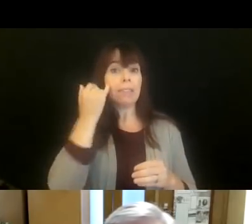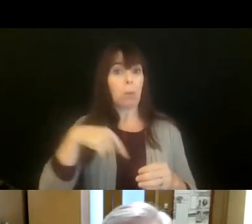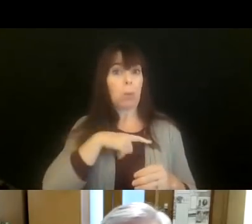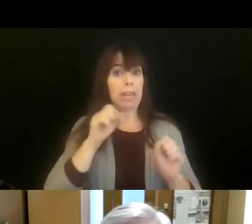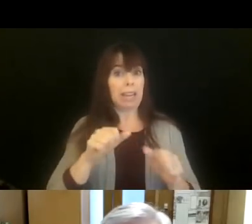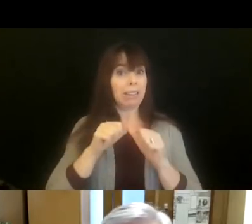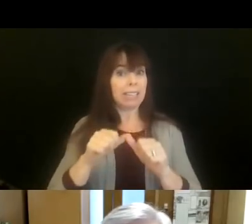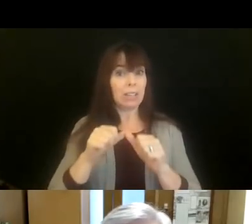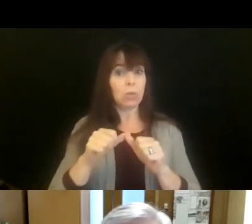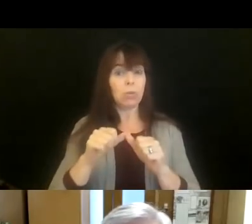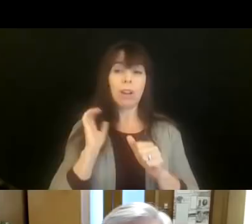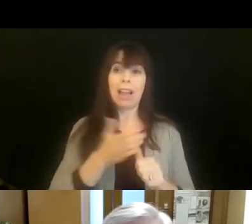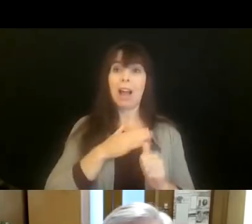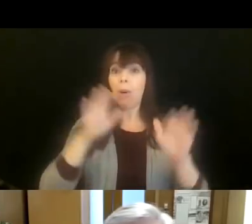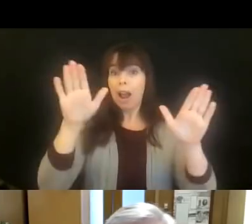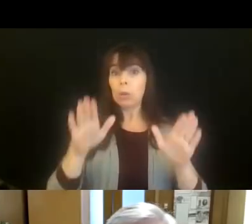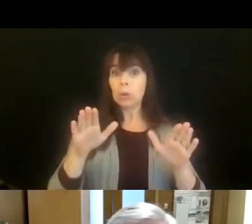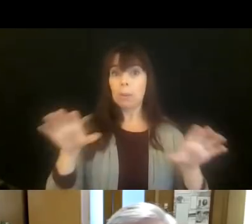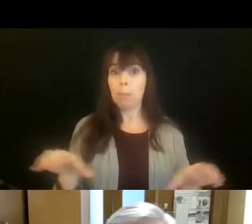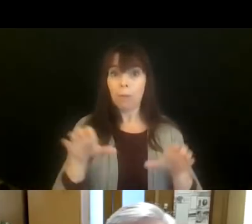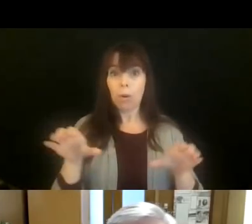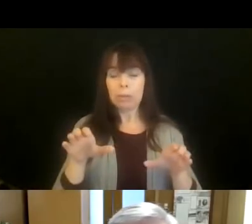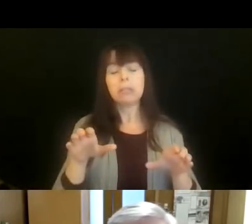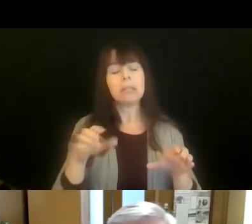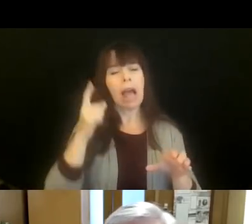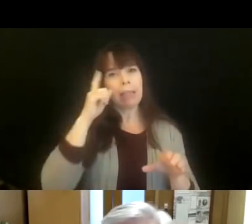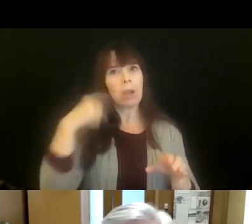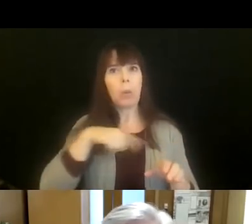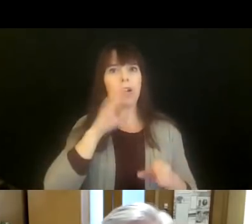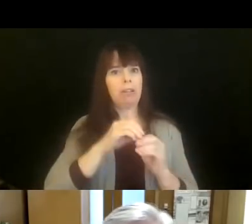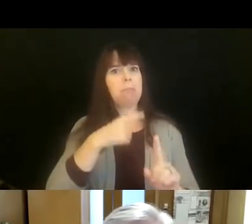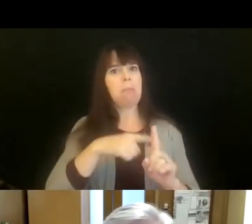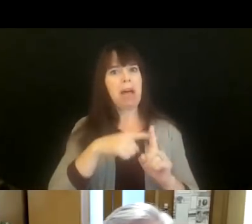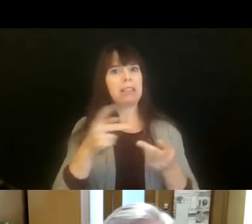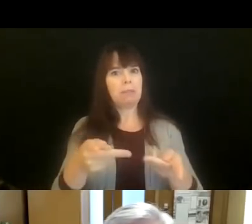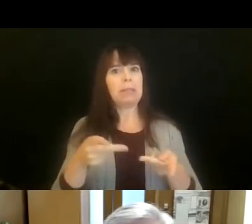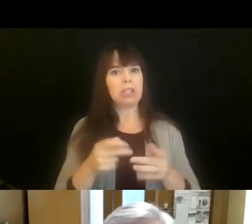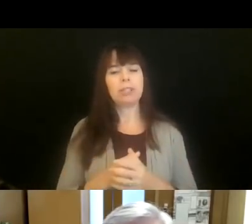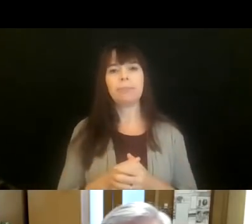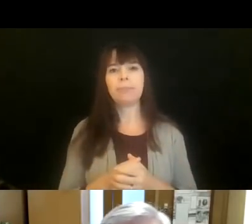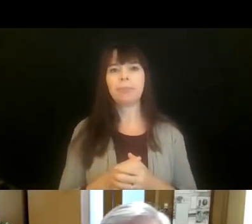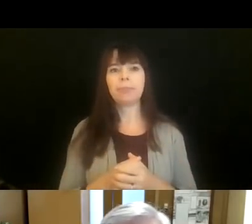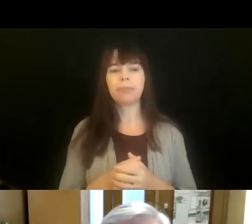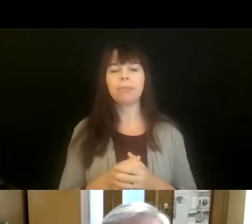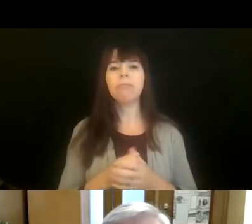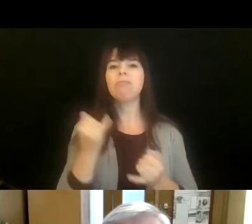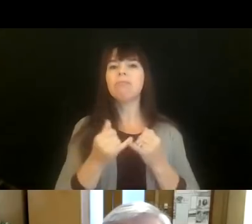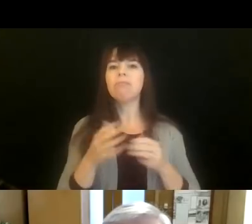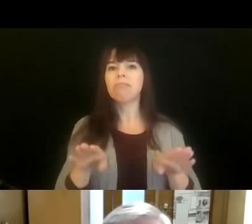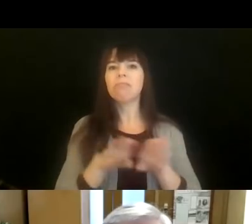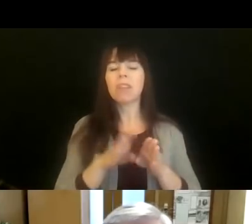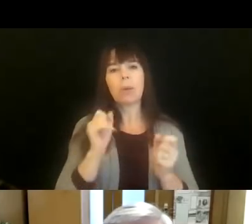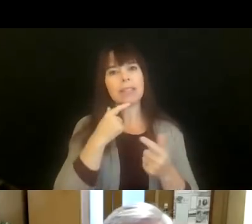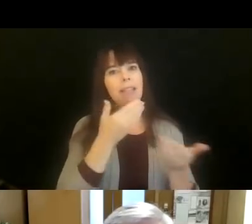continue our outstanding performance, I think we'll be in a favorable position. To close, I'd like to thank you once